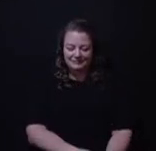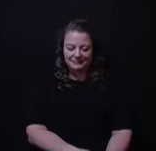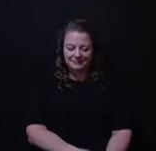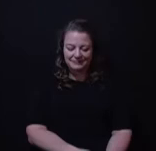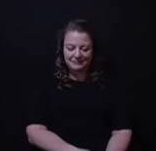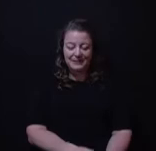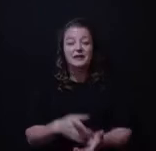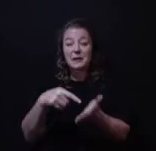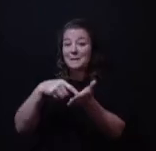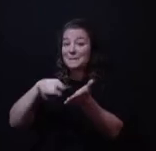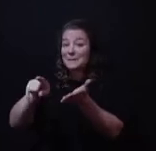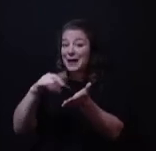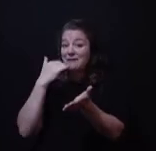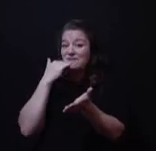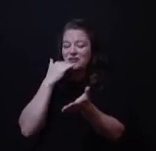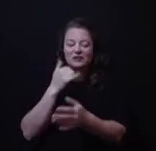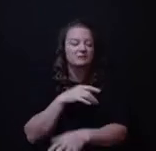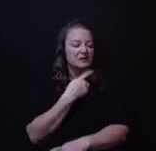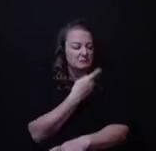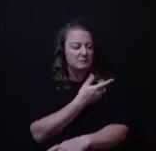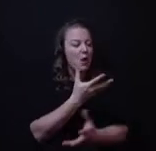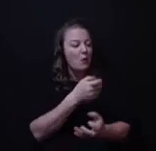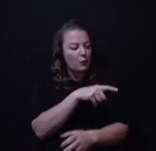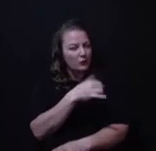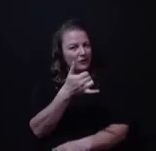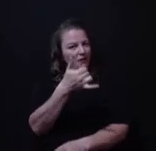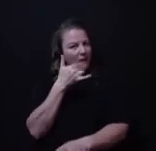There's a payphone. I want you to call me.